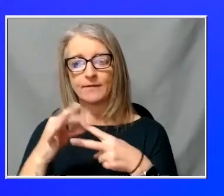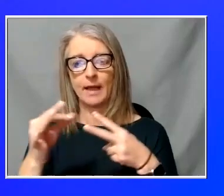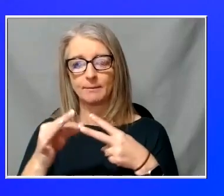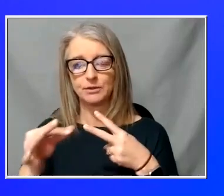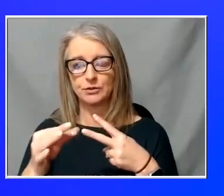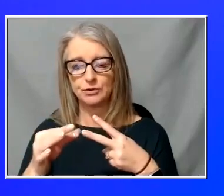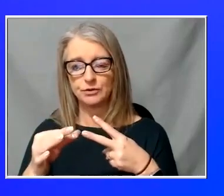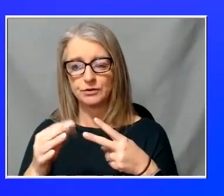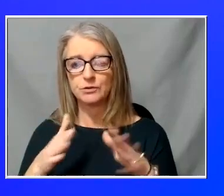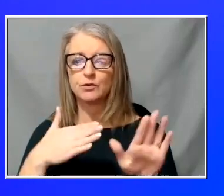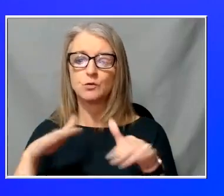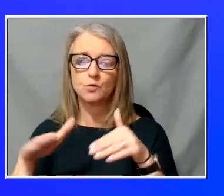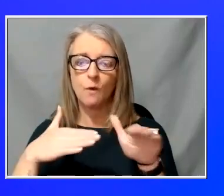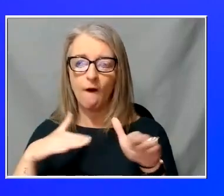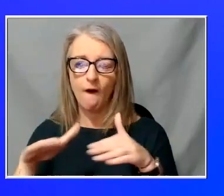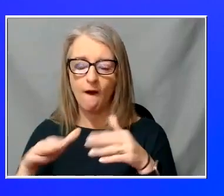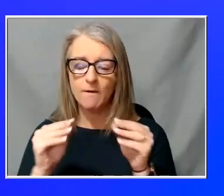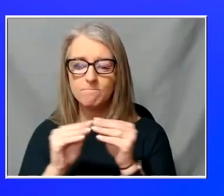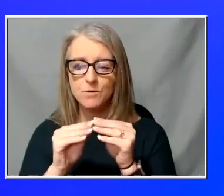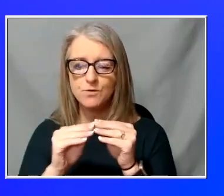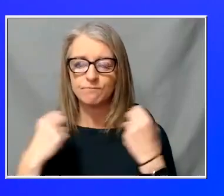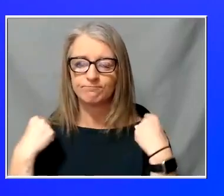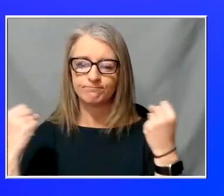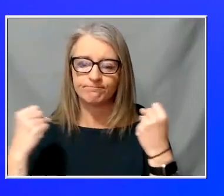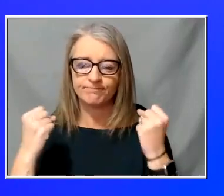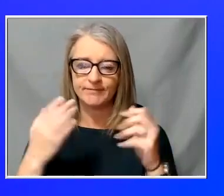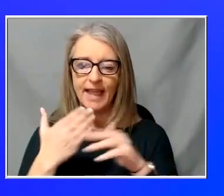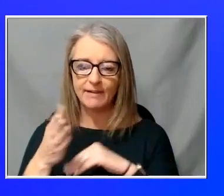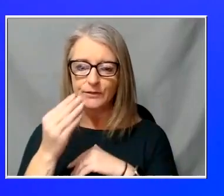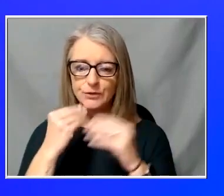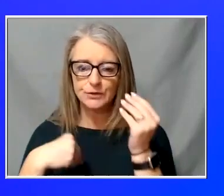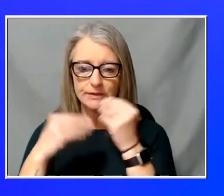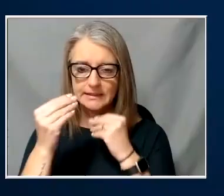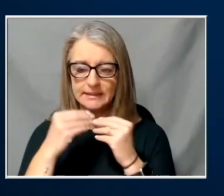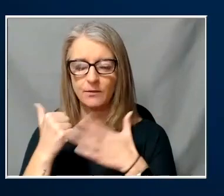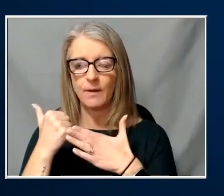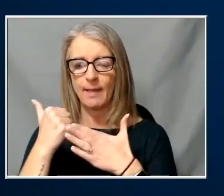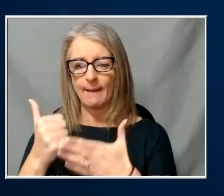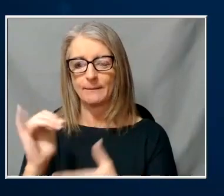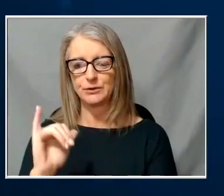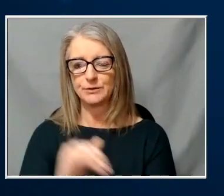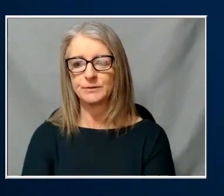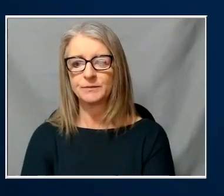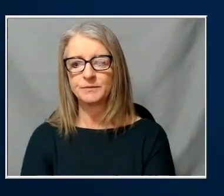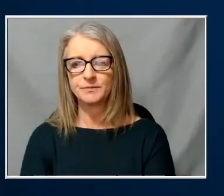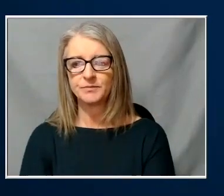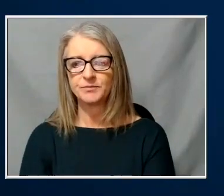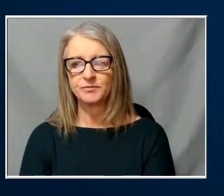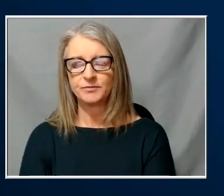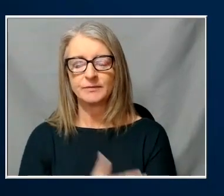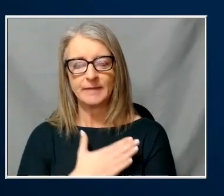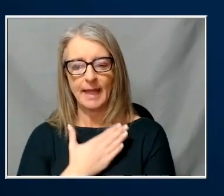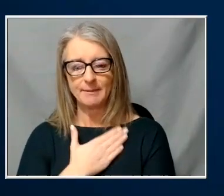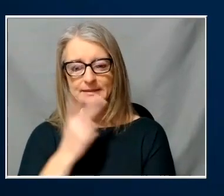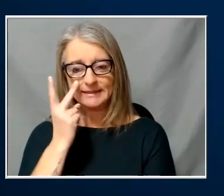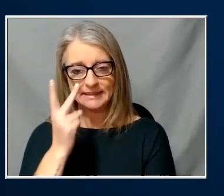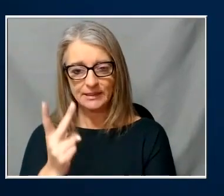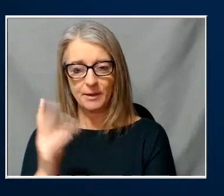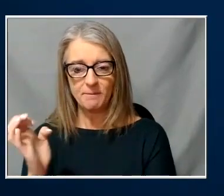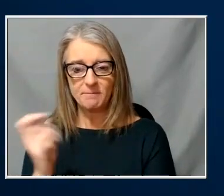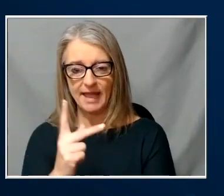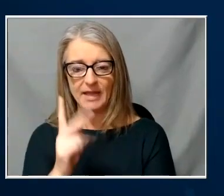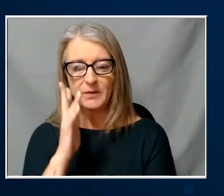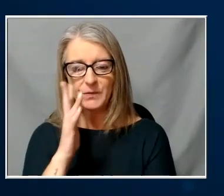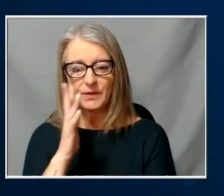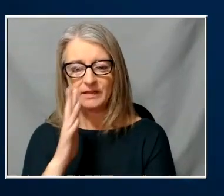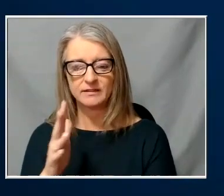take a walk, right? Stretching after the meals, that can help too. Okay, great. Thank you. Always so good to see you. You're going to be coming back from time to time. I'm